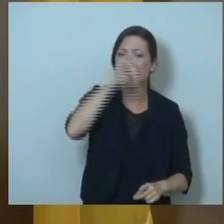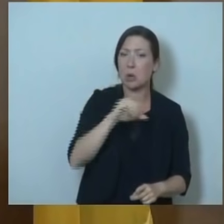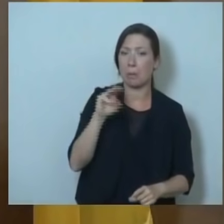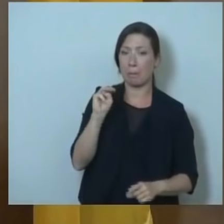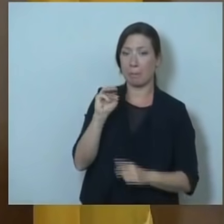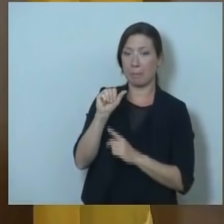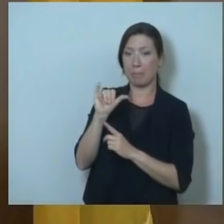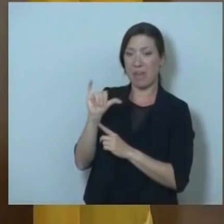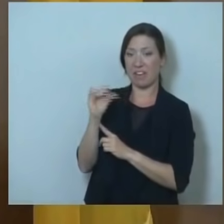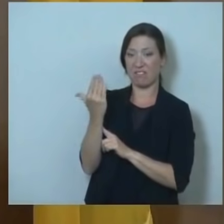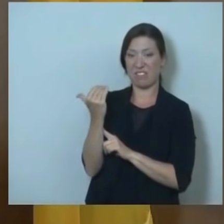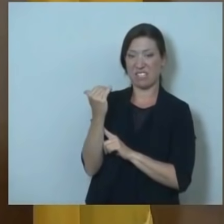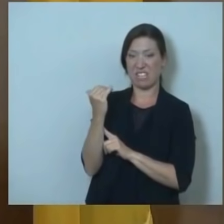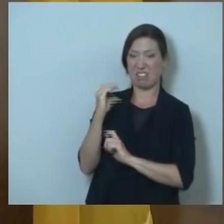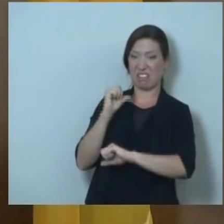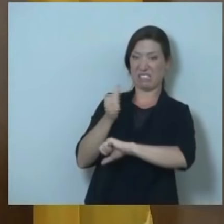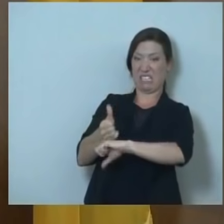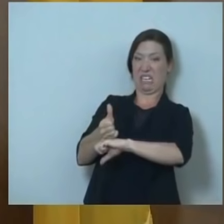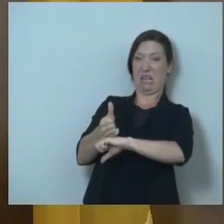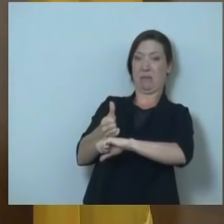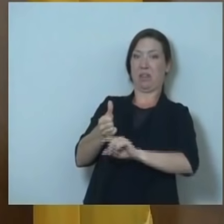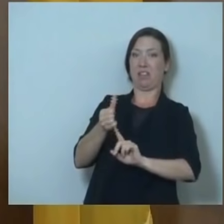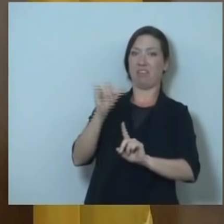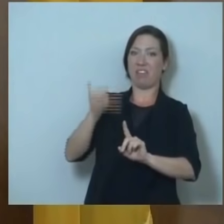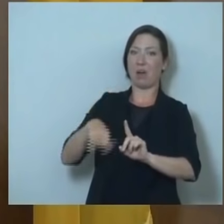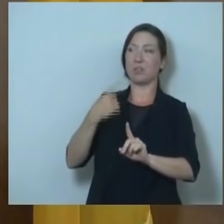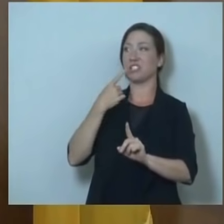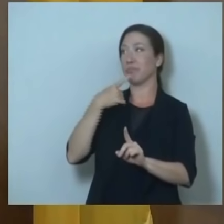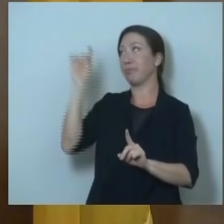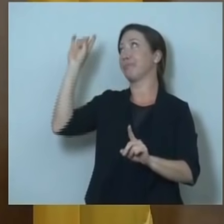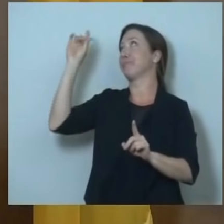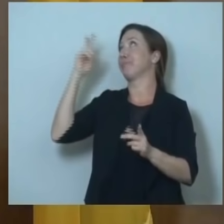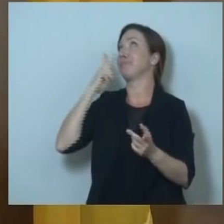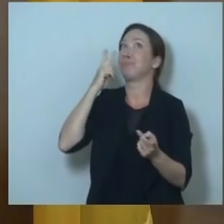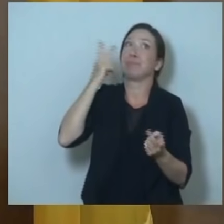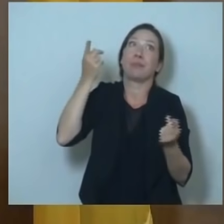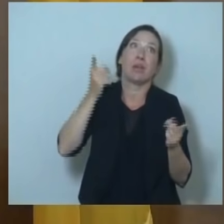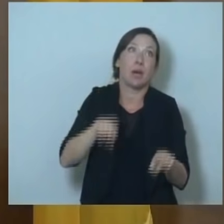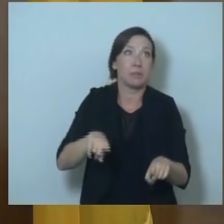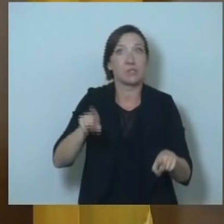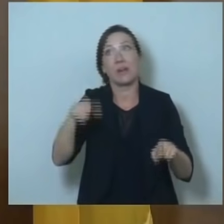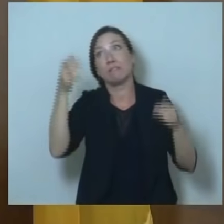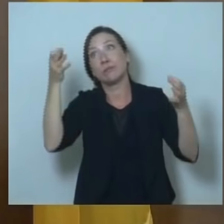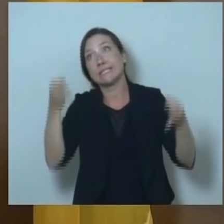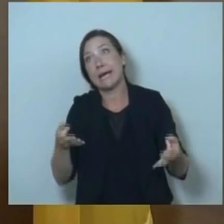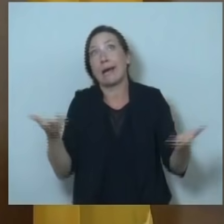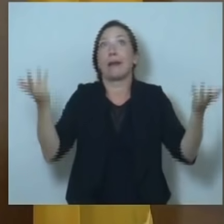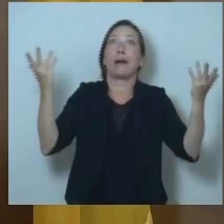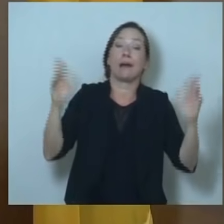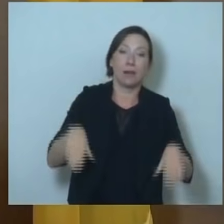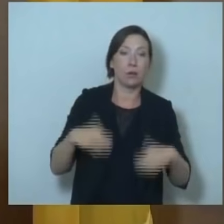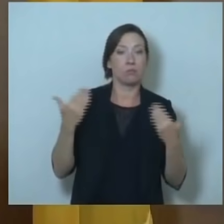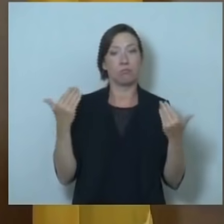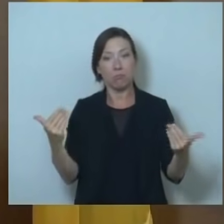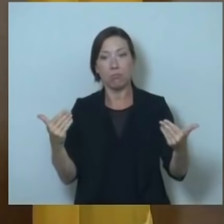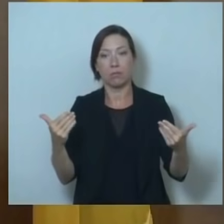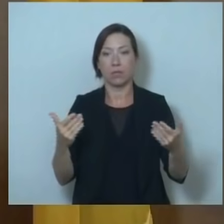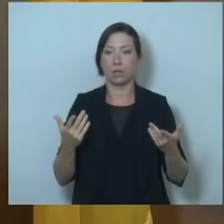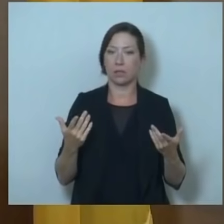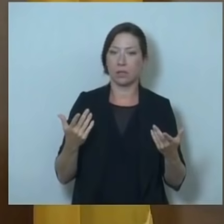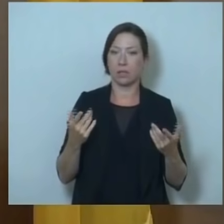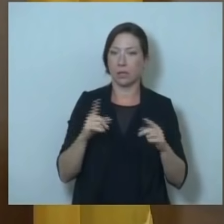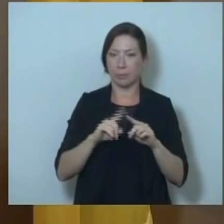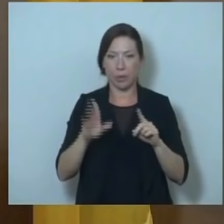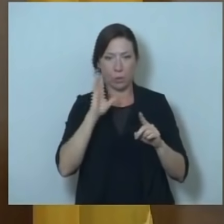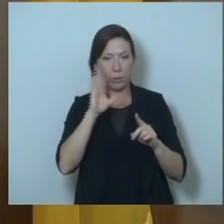an arbitrary beginning of the summer, got to make decisions, and we do, and those are forthcoming, about children's youth programs and